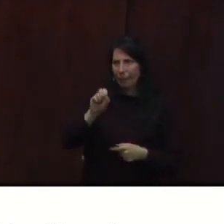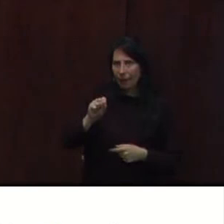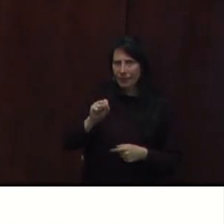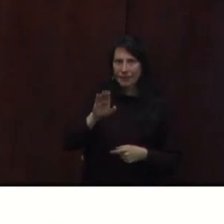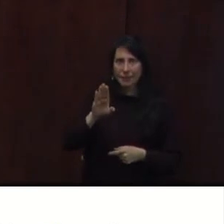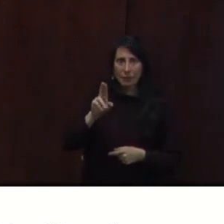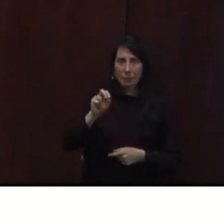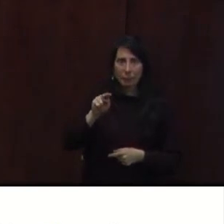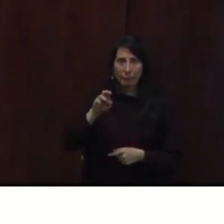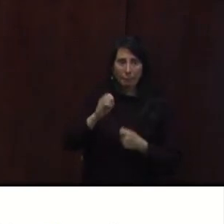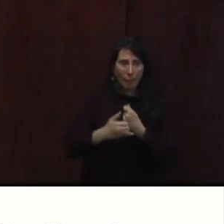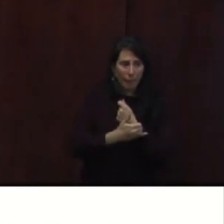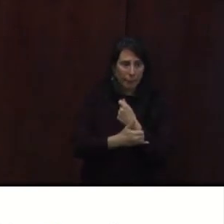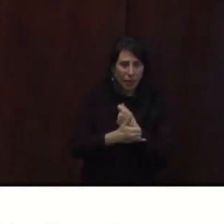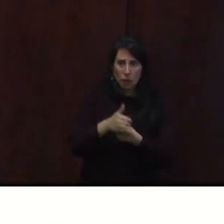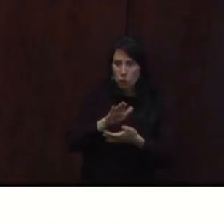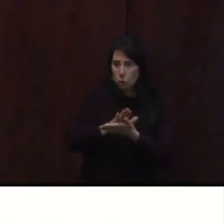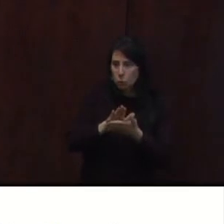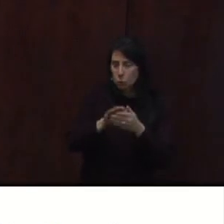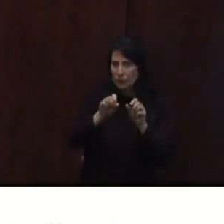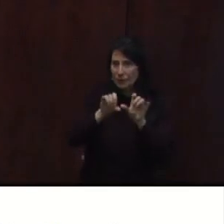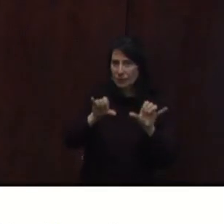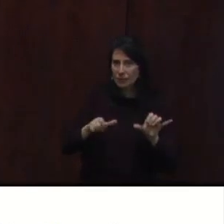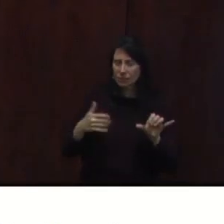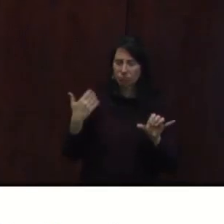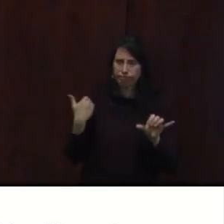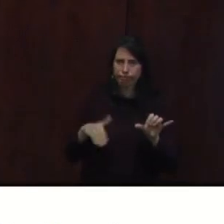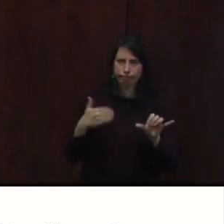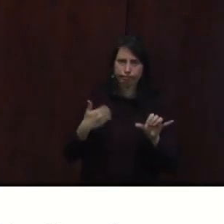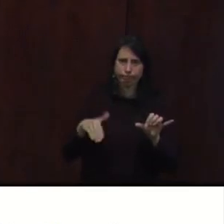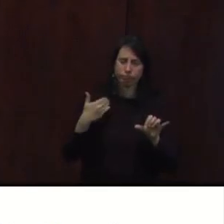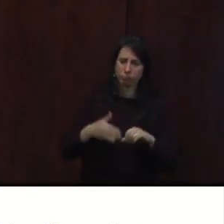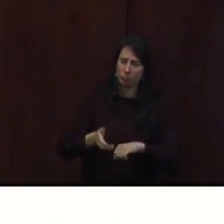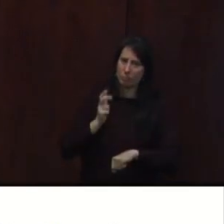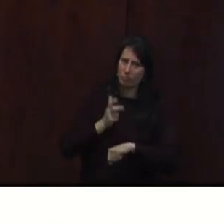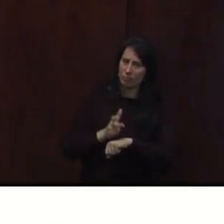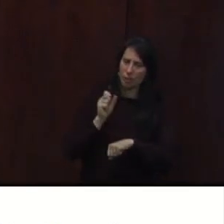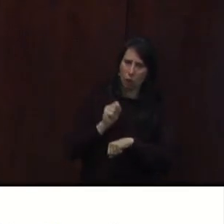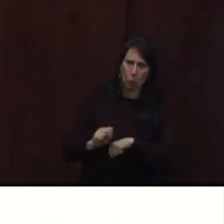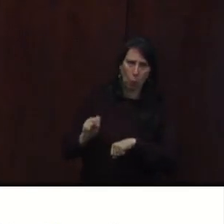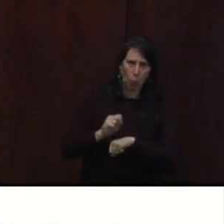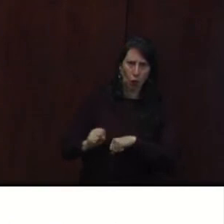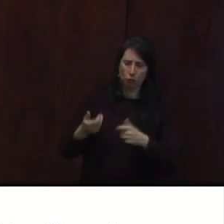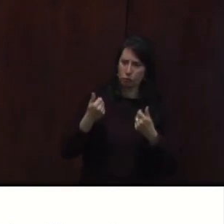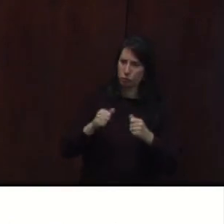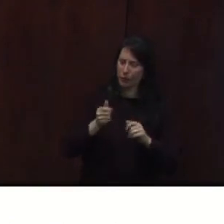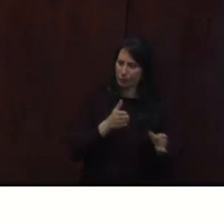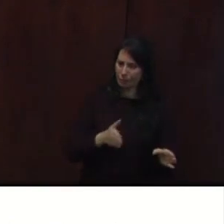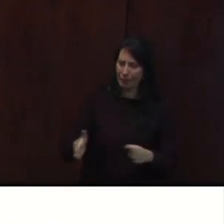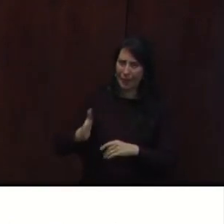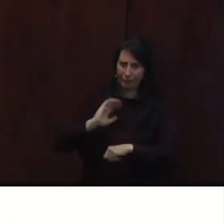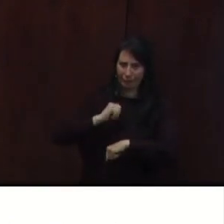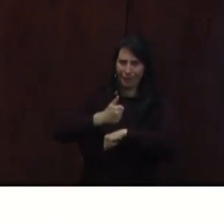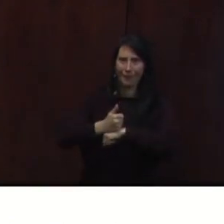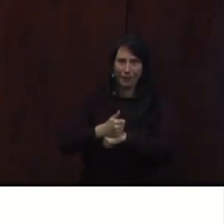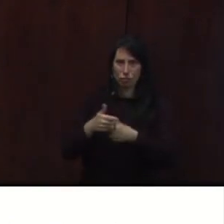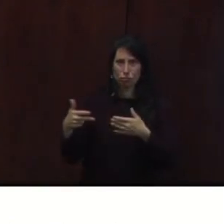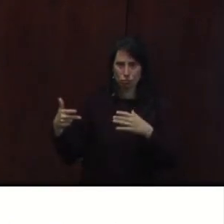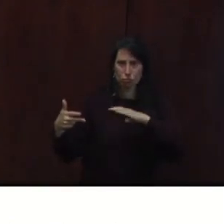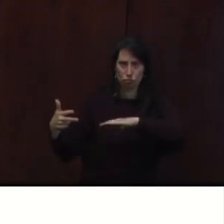County schools for all their hard work on getting our drive-through sites up and ready. And for those receiving their